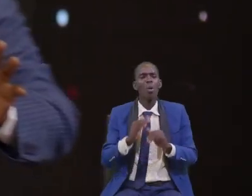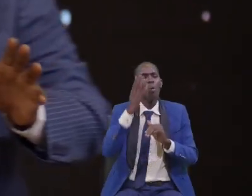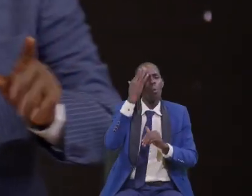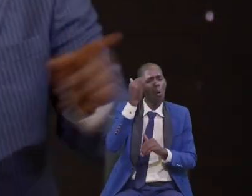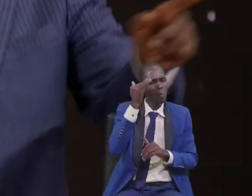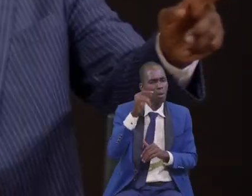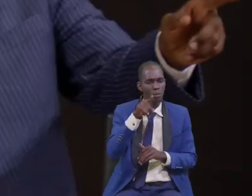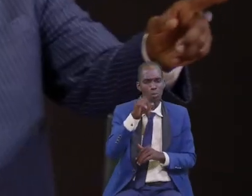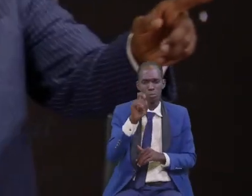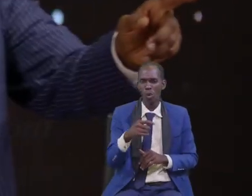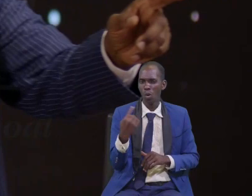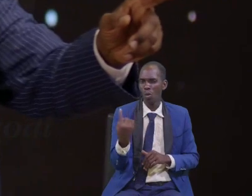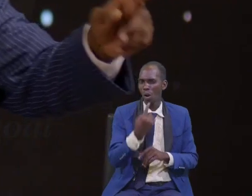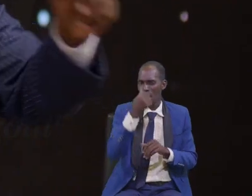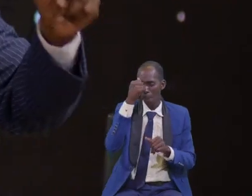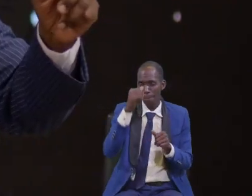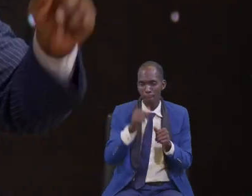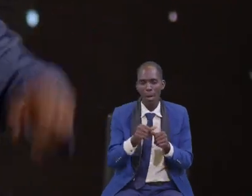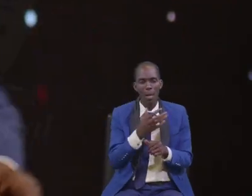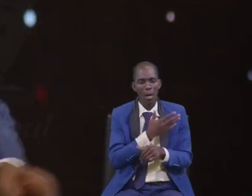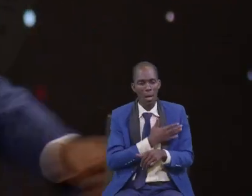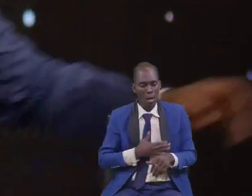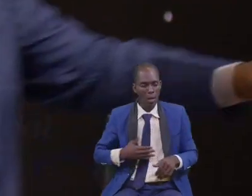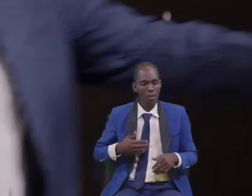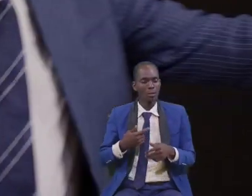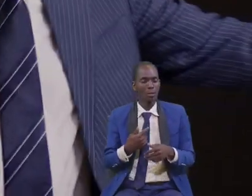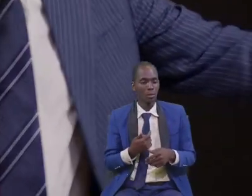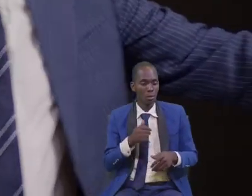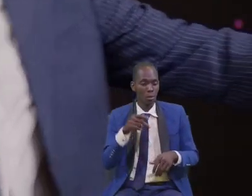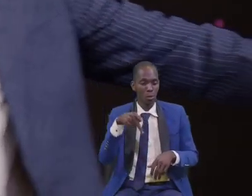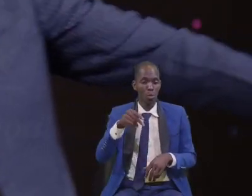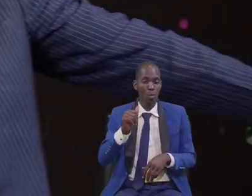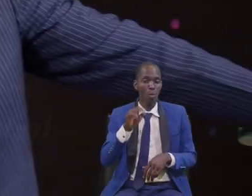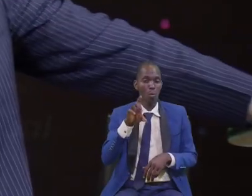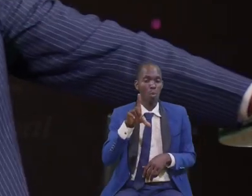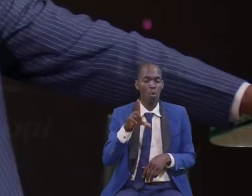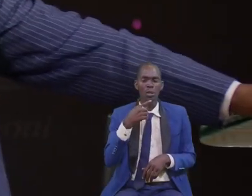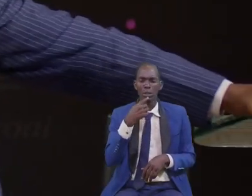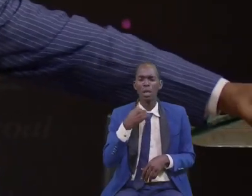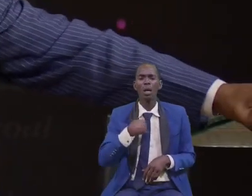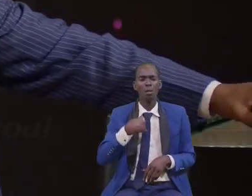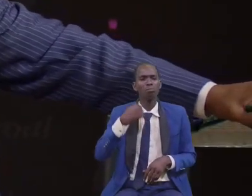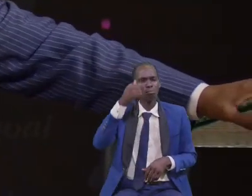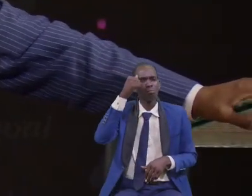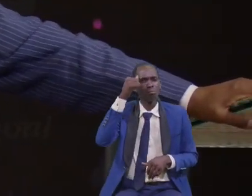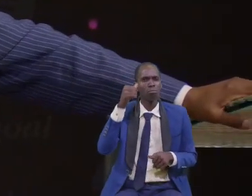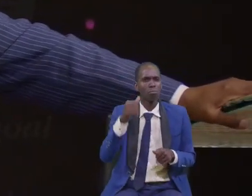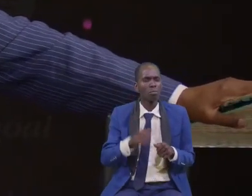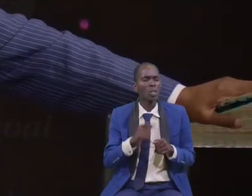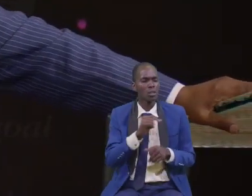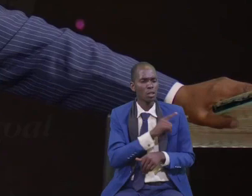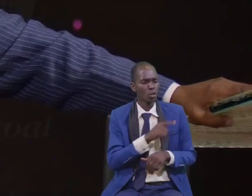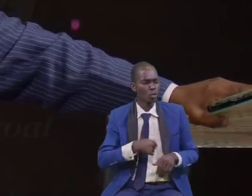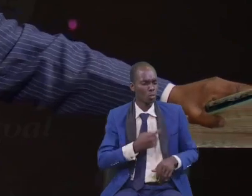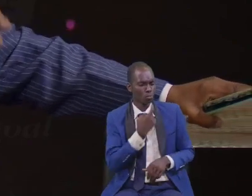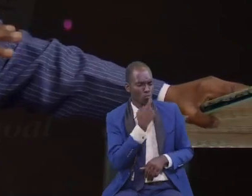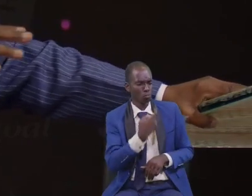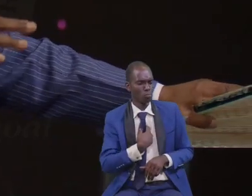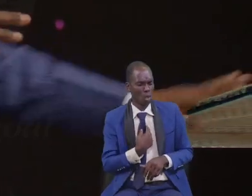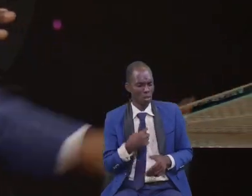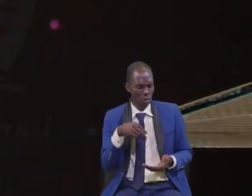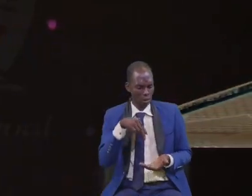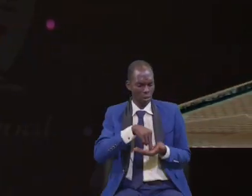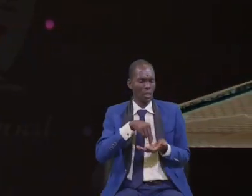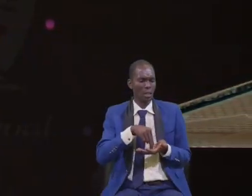Always remember. And Paul the apostle always remembered. He said, I remember the Lord said unto me, arise and stand